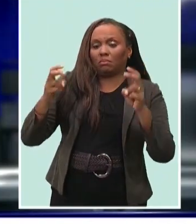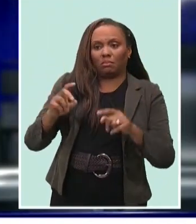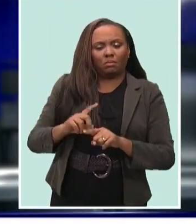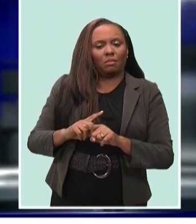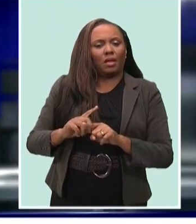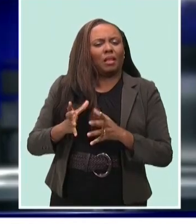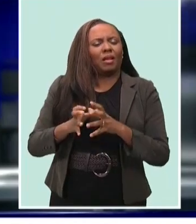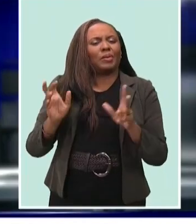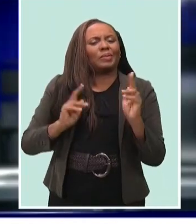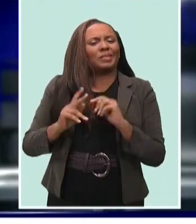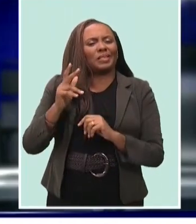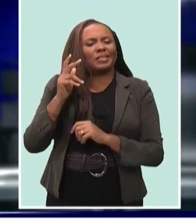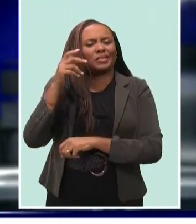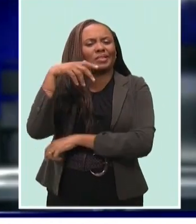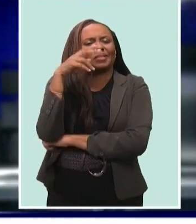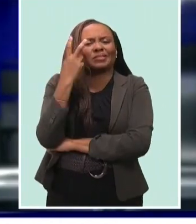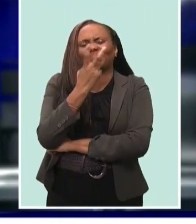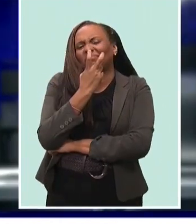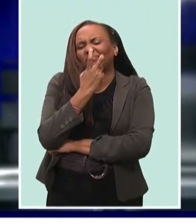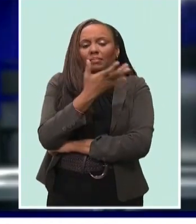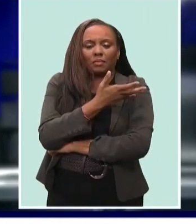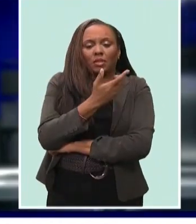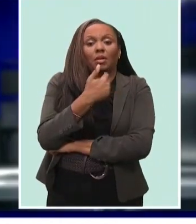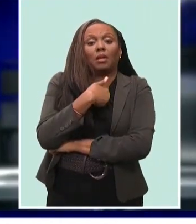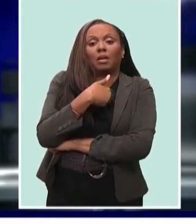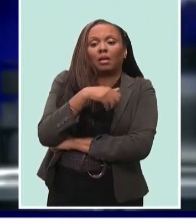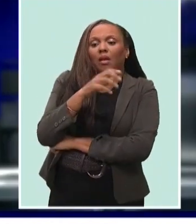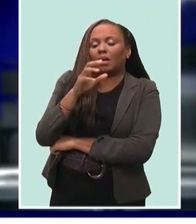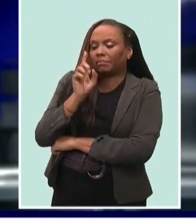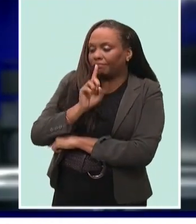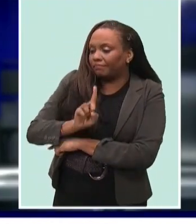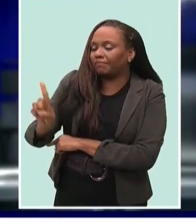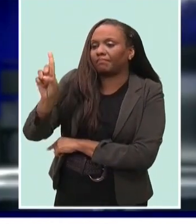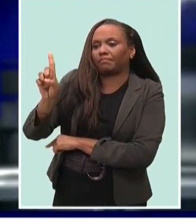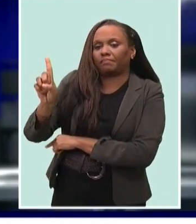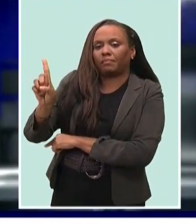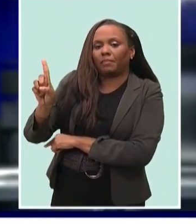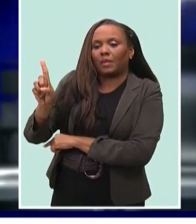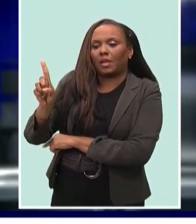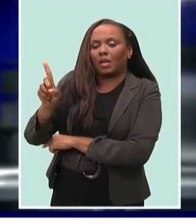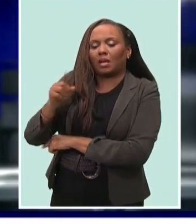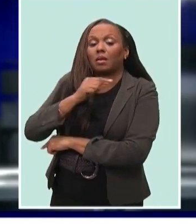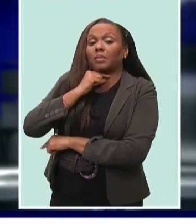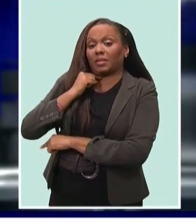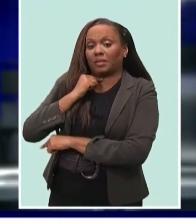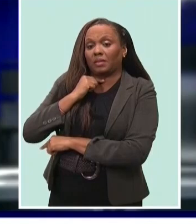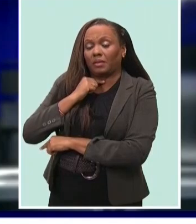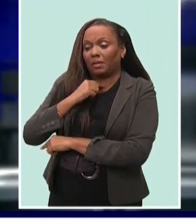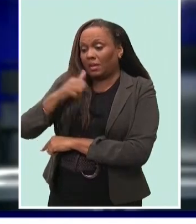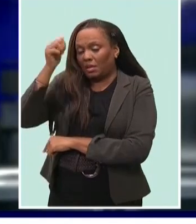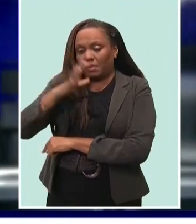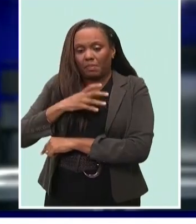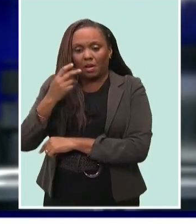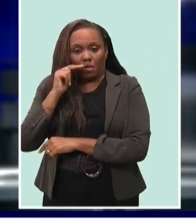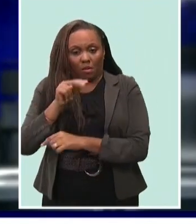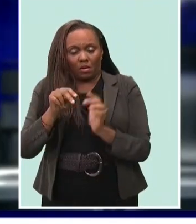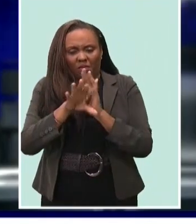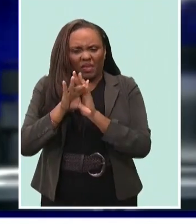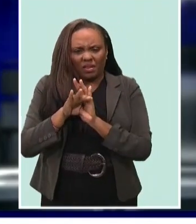just a lot of speculation. So I sought out a man of the cloth. Now, while he disagreed with the methods used in the video, rector in